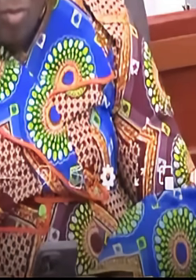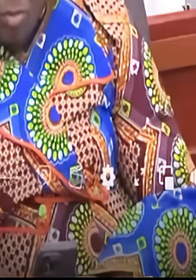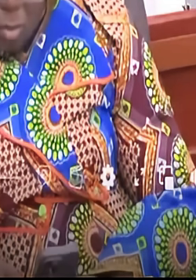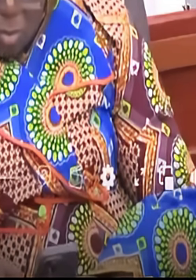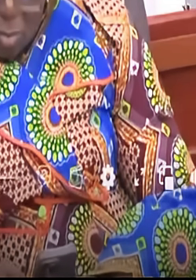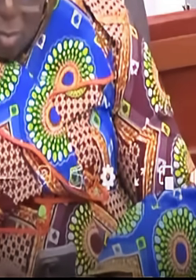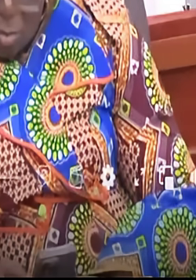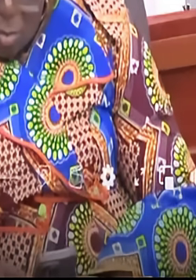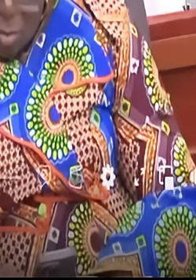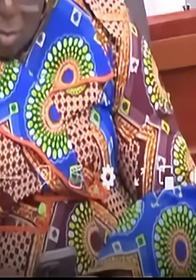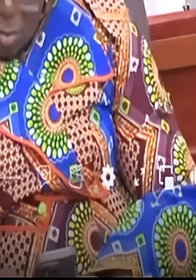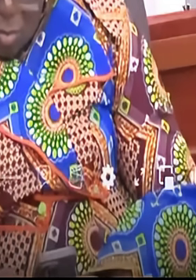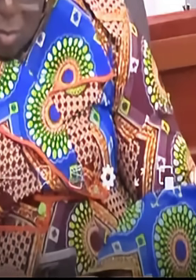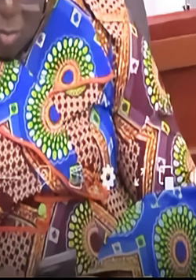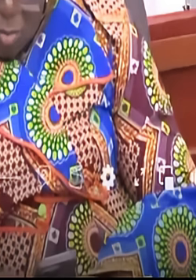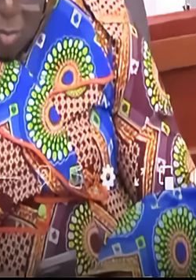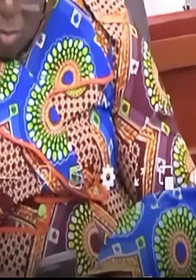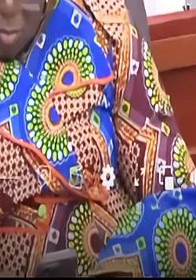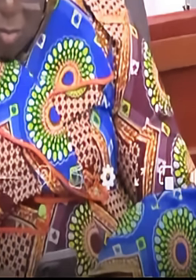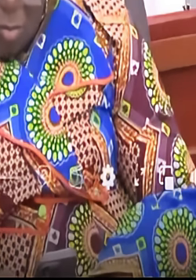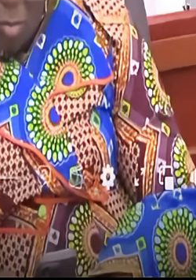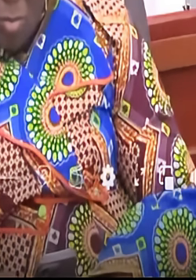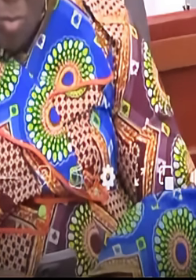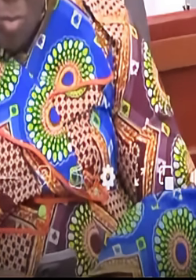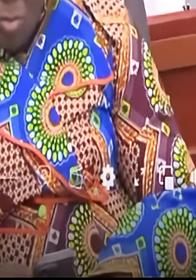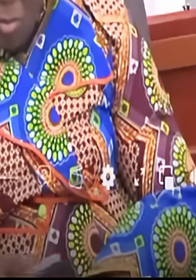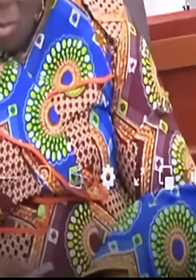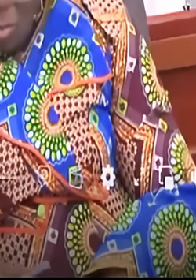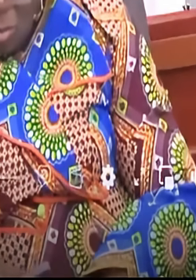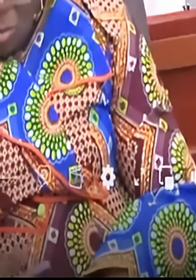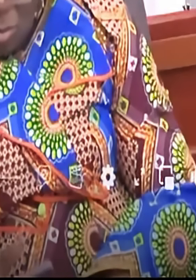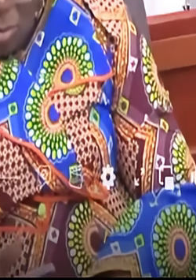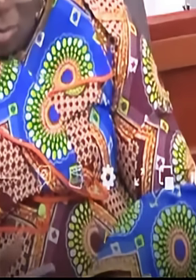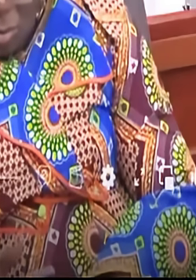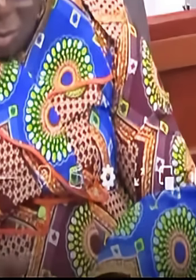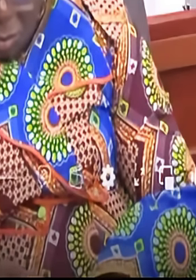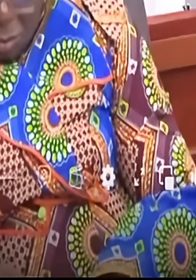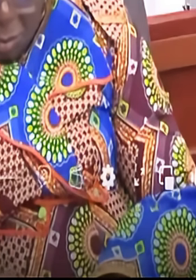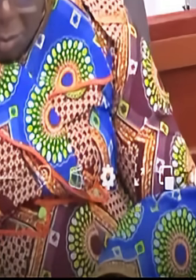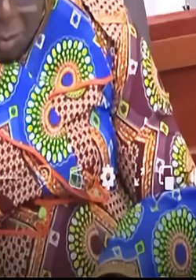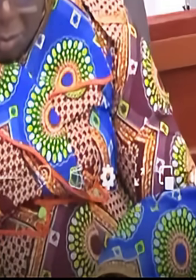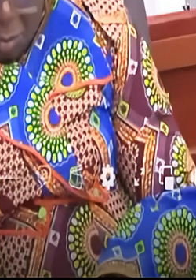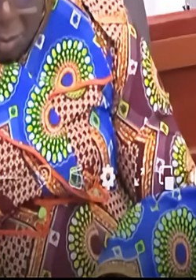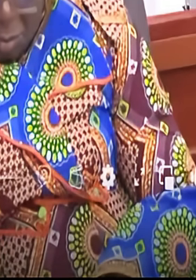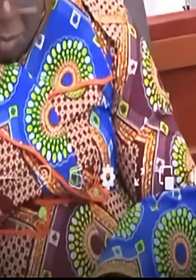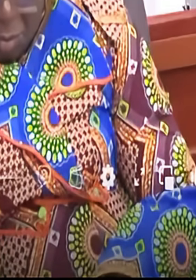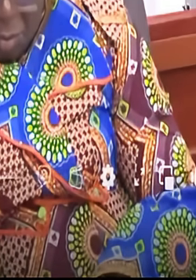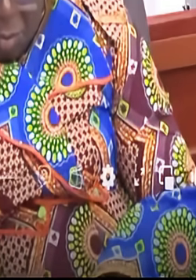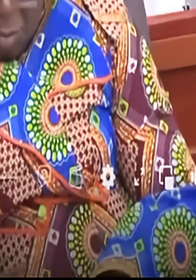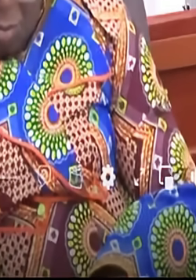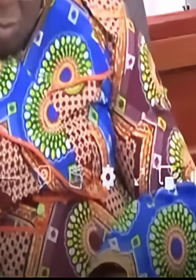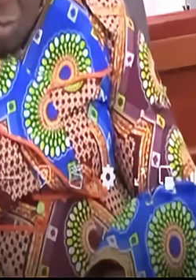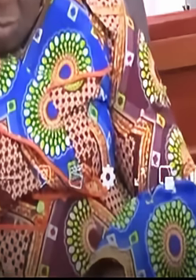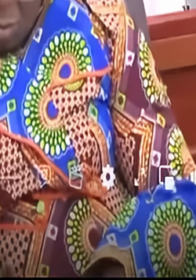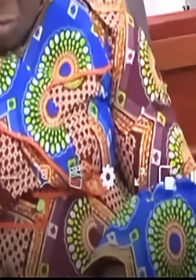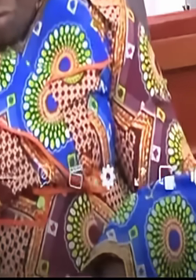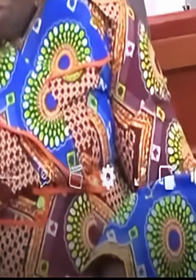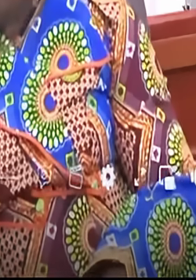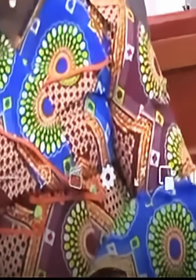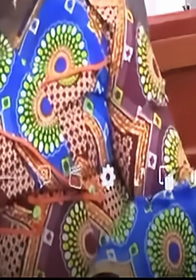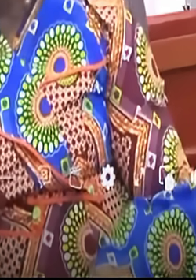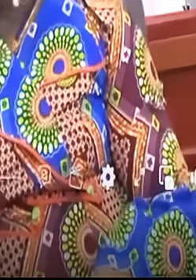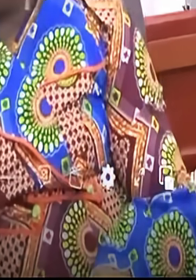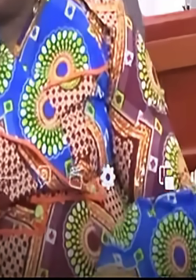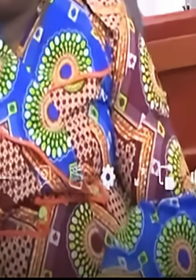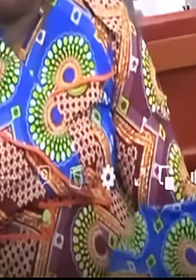criminality, I think perhaps you didn't pay attention to the tape. Unless you did,